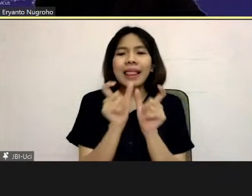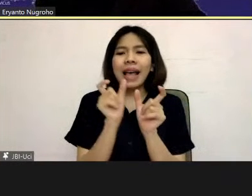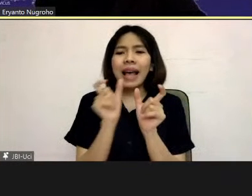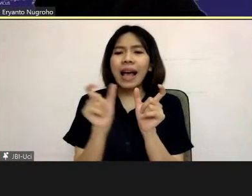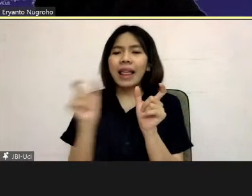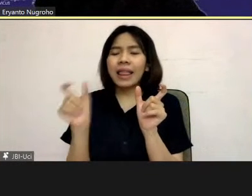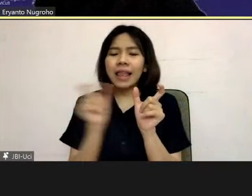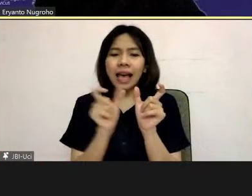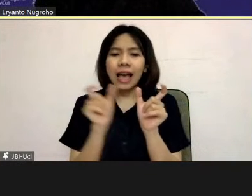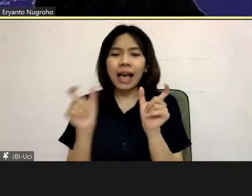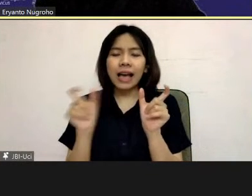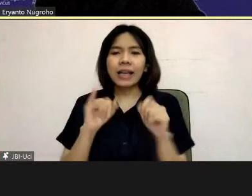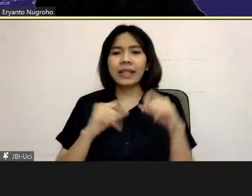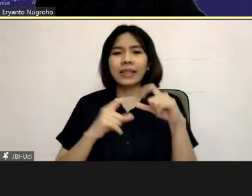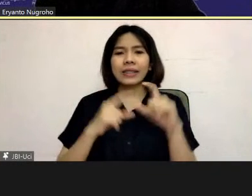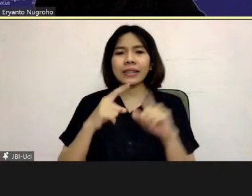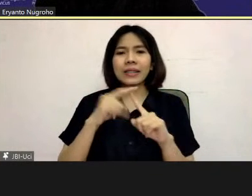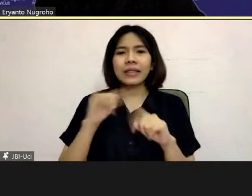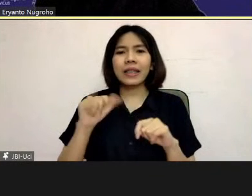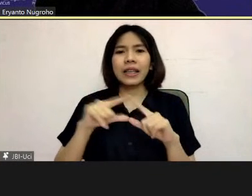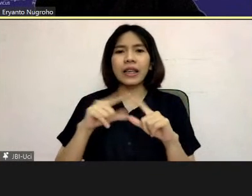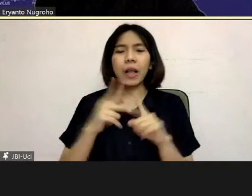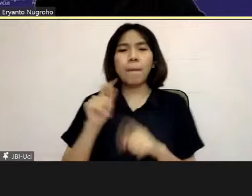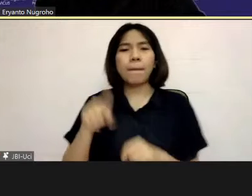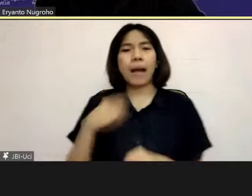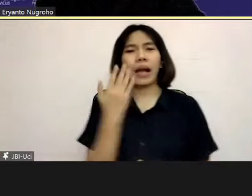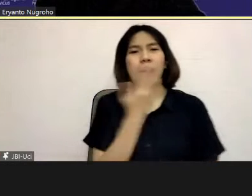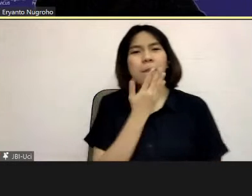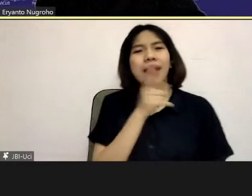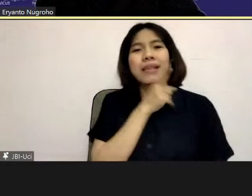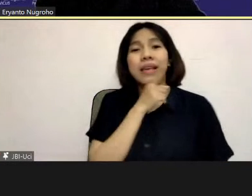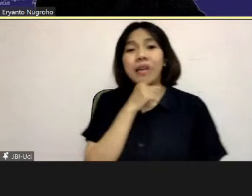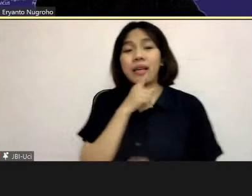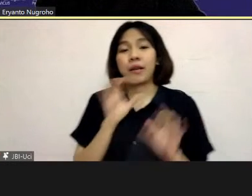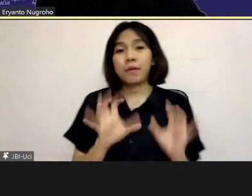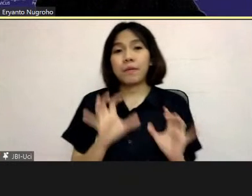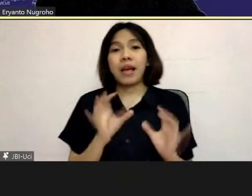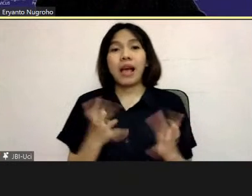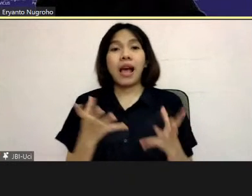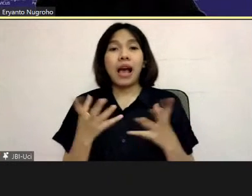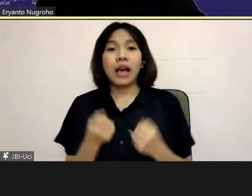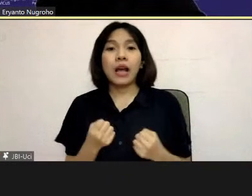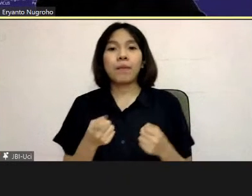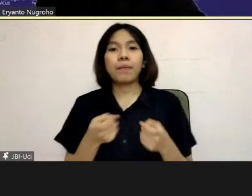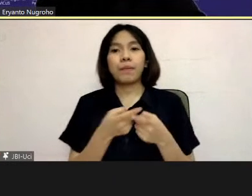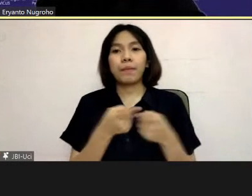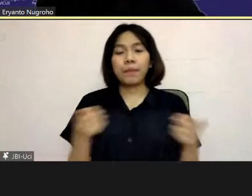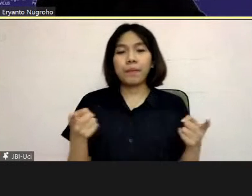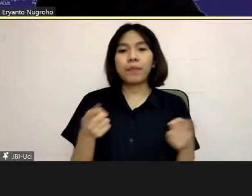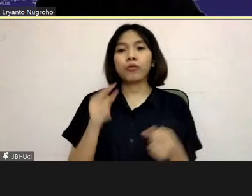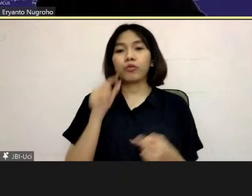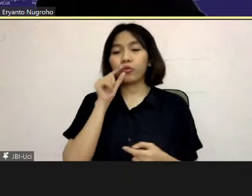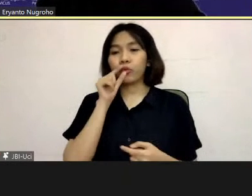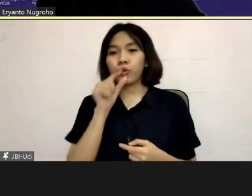mistakes in my translation, I think it's better for me to try to present it in English.